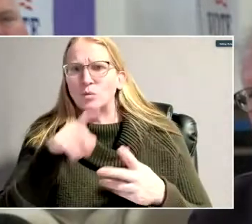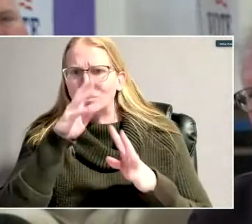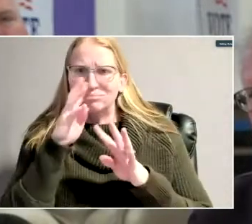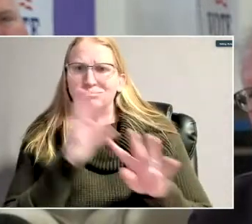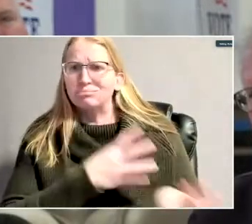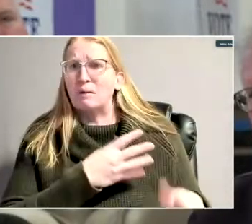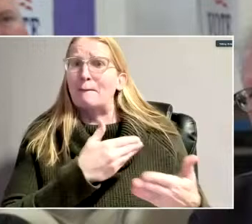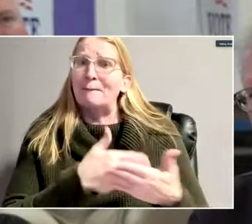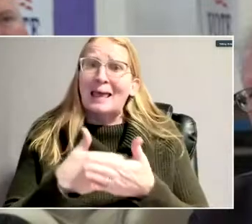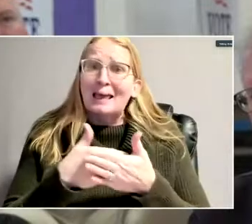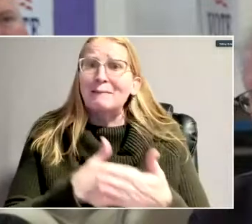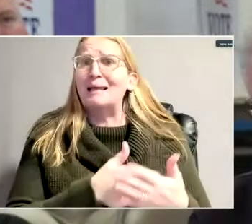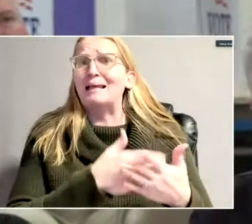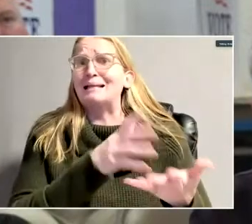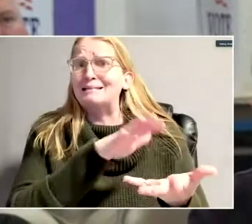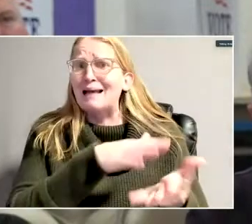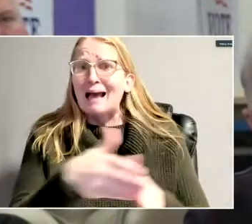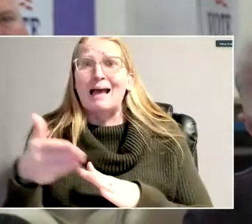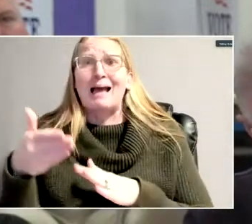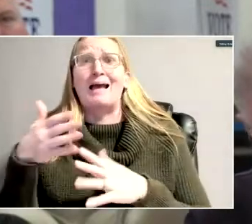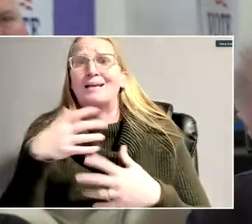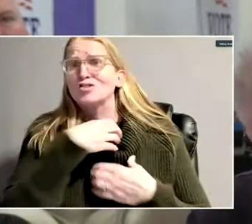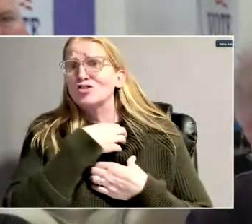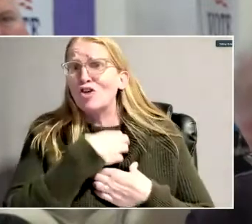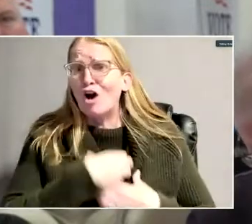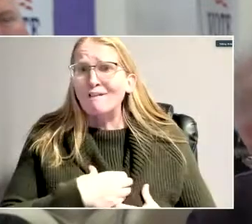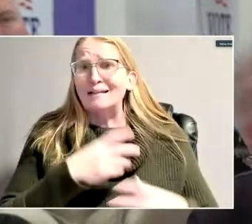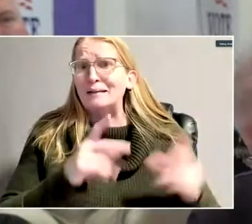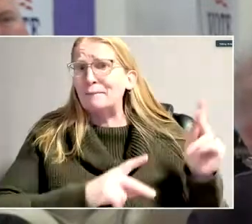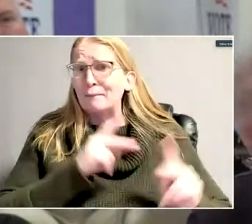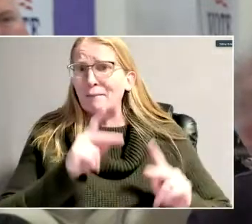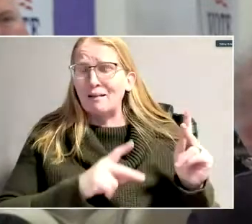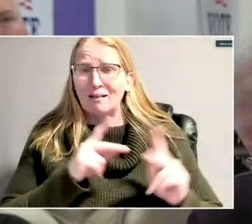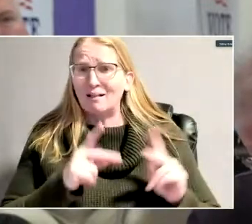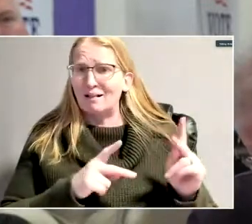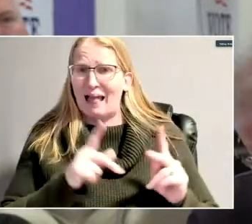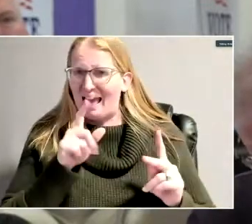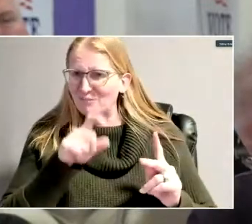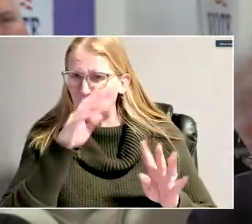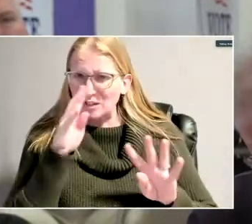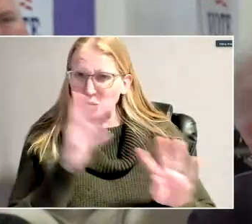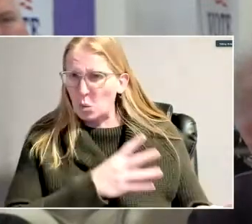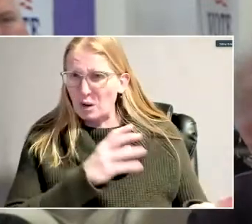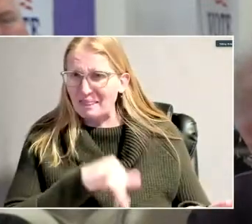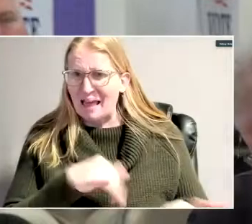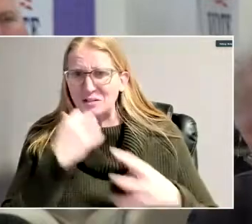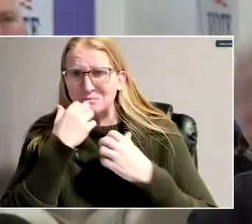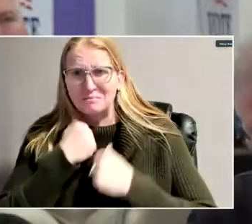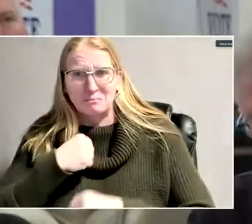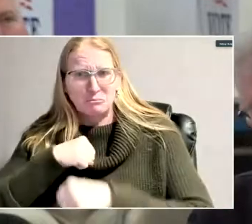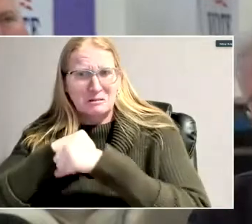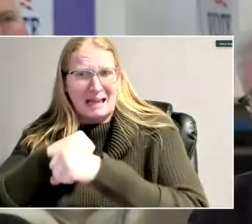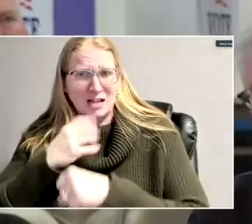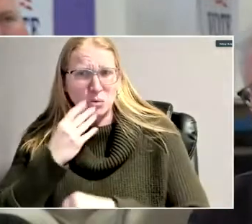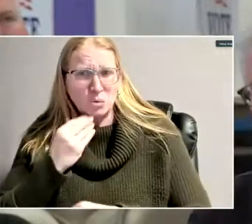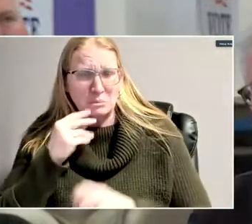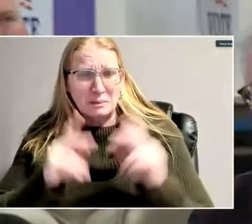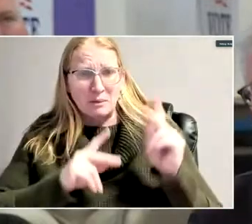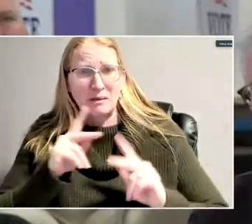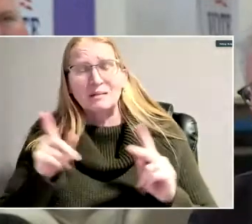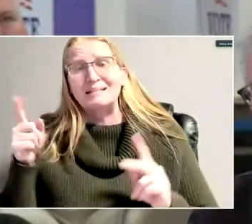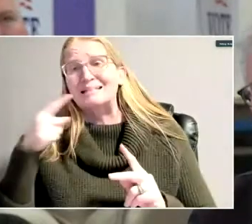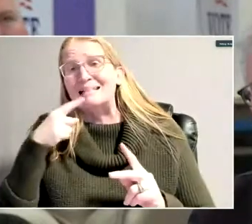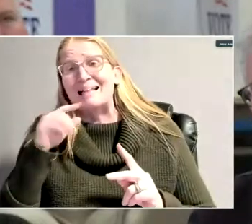um the when Tim said that it's the one country where Jews should be